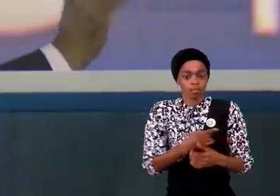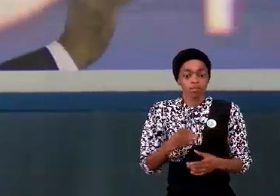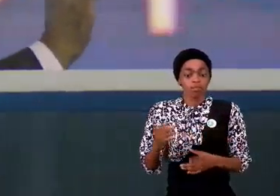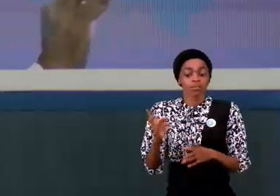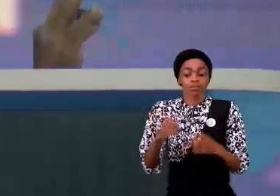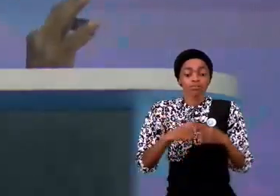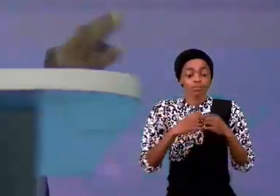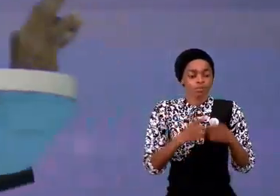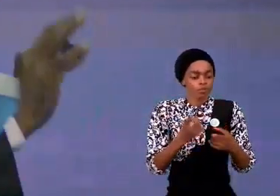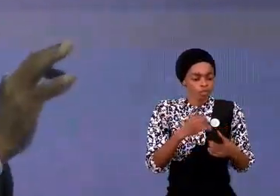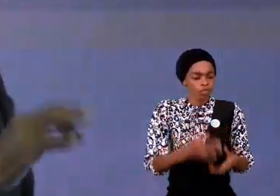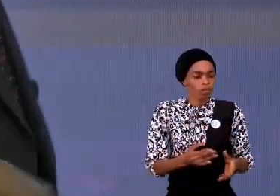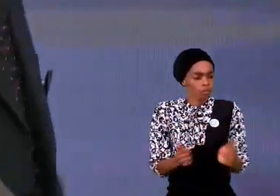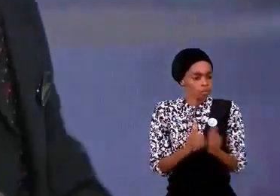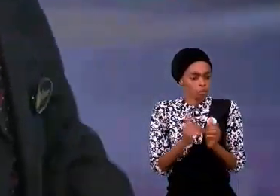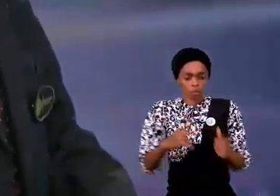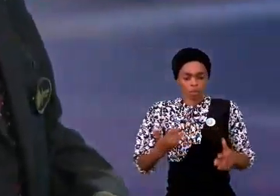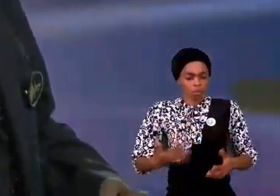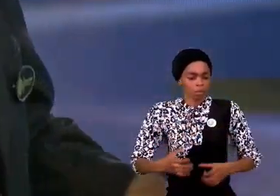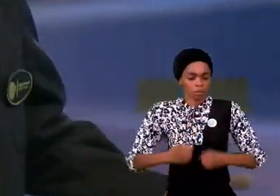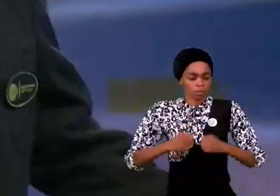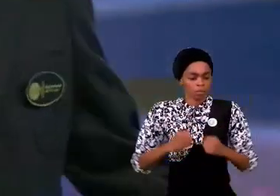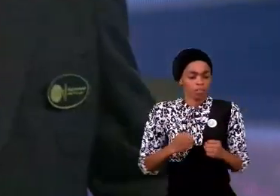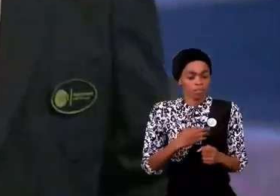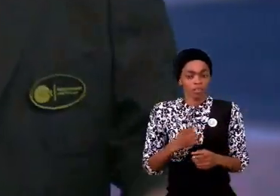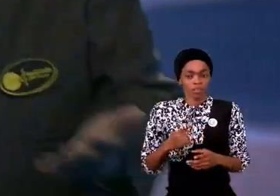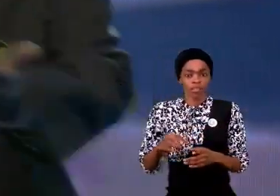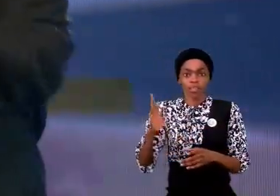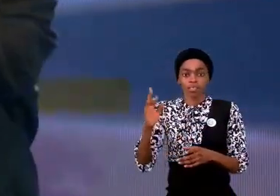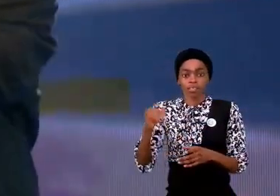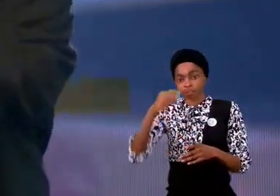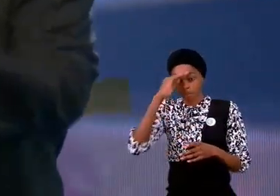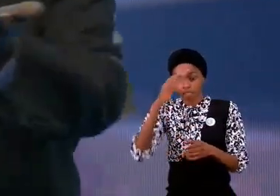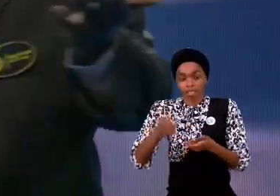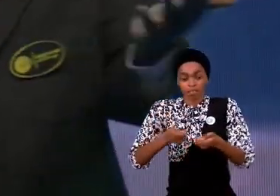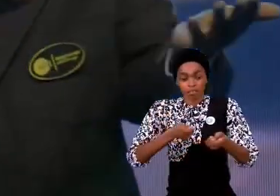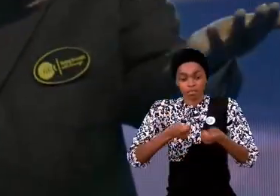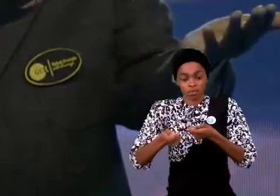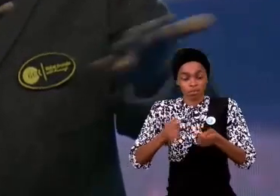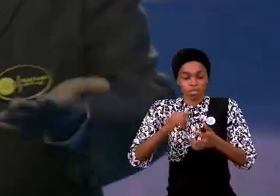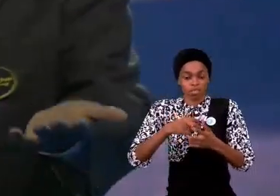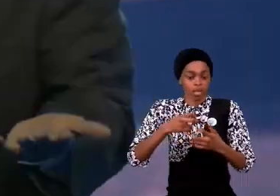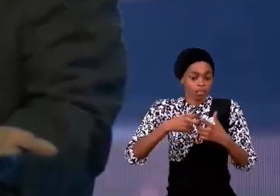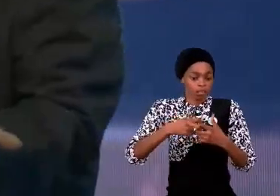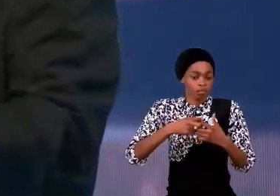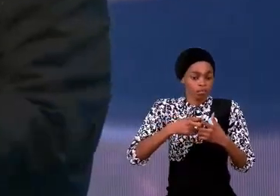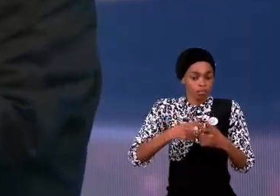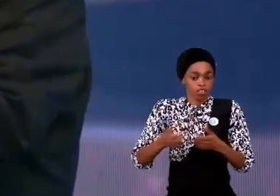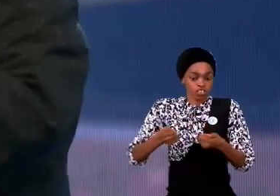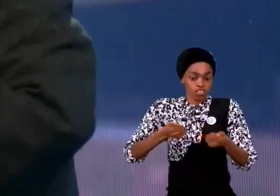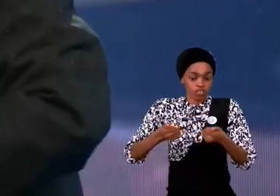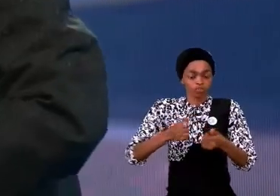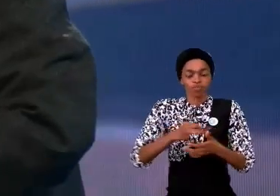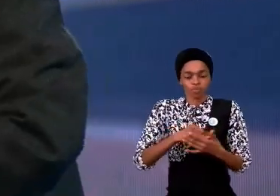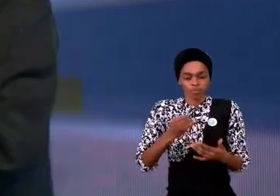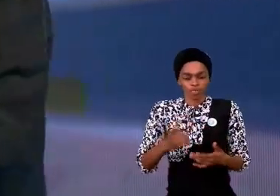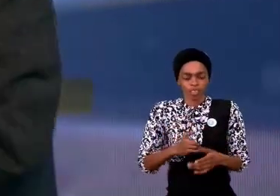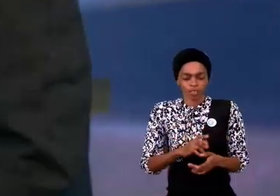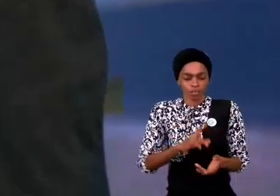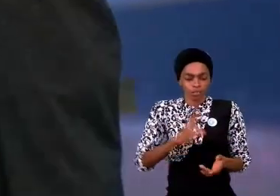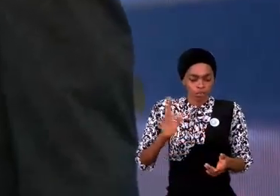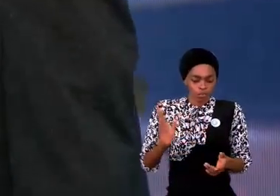he pushes a lever. He just sits down there. What you cannot carry, what I cannot carry, what no man can